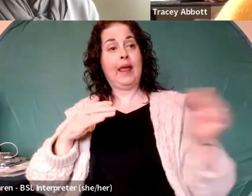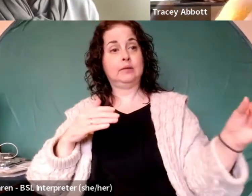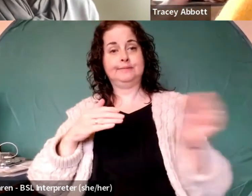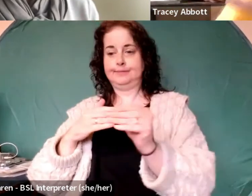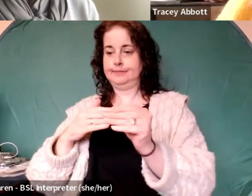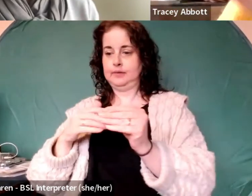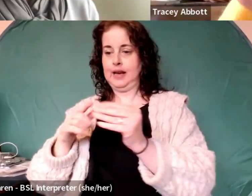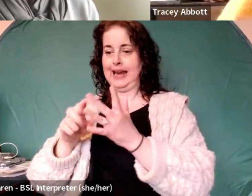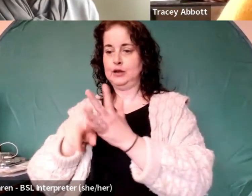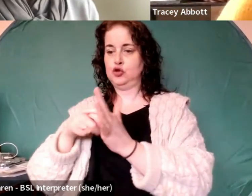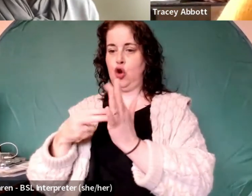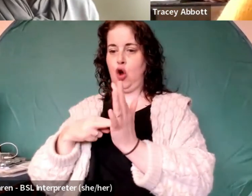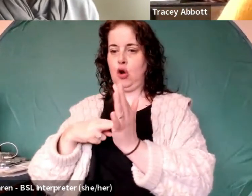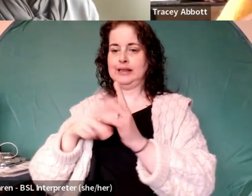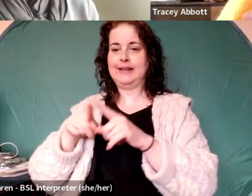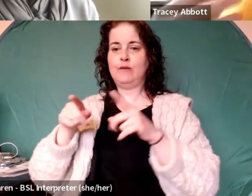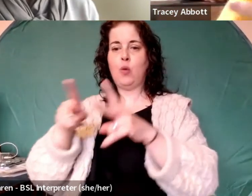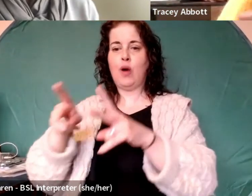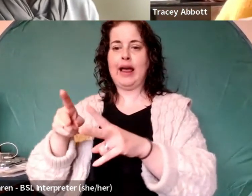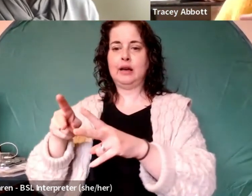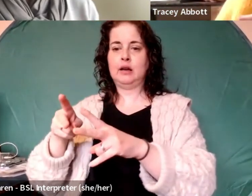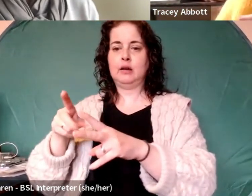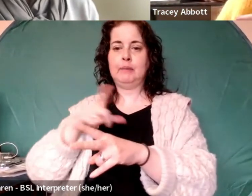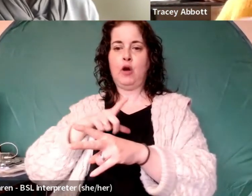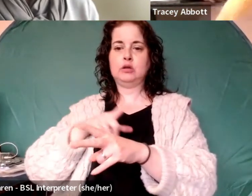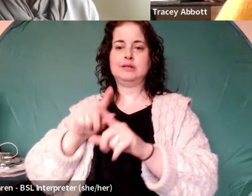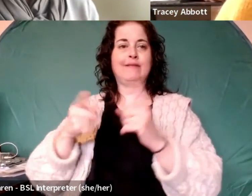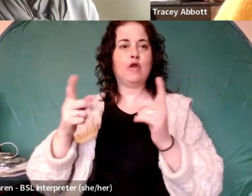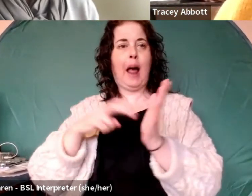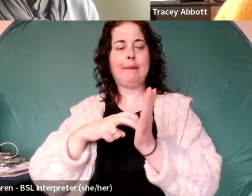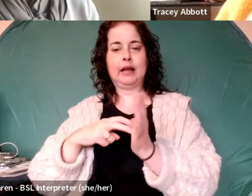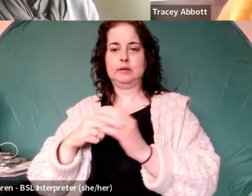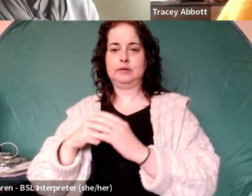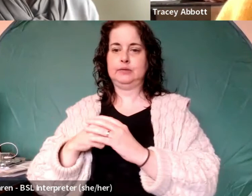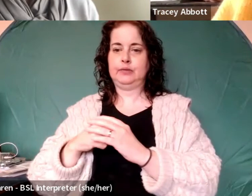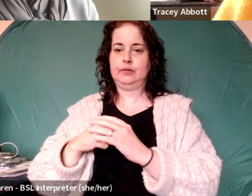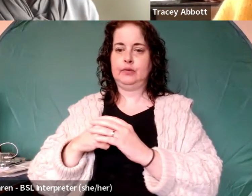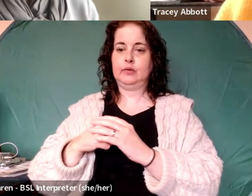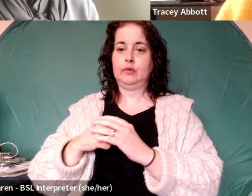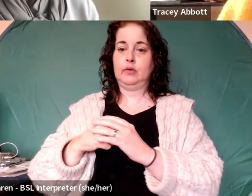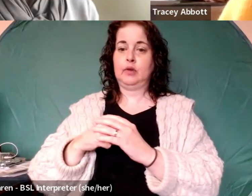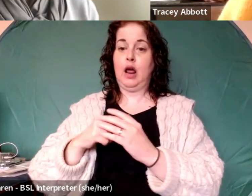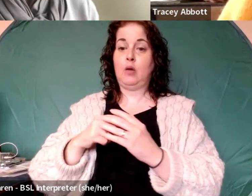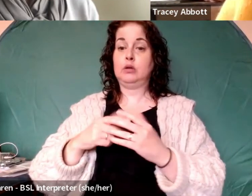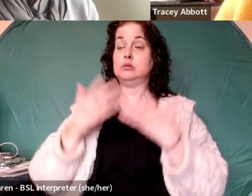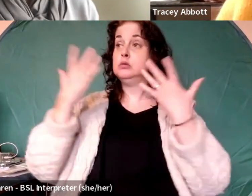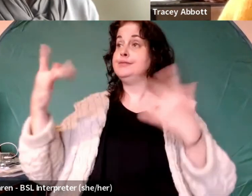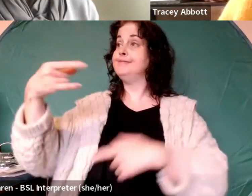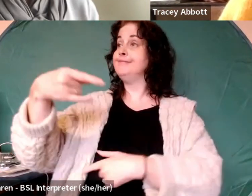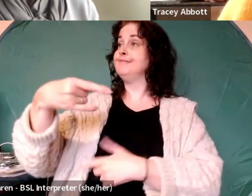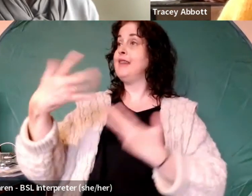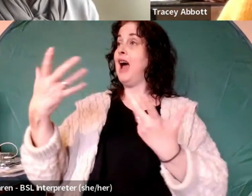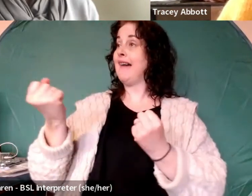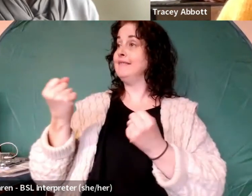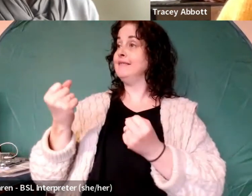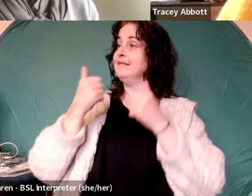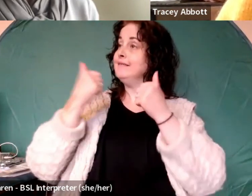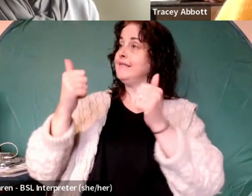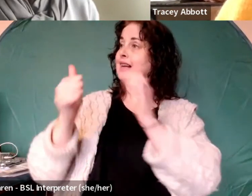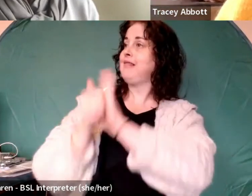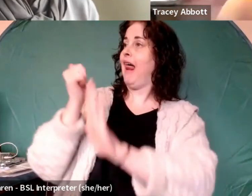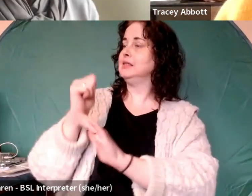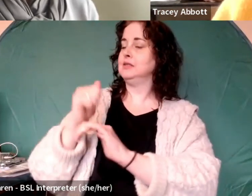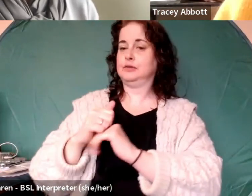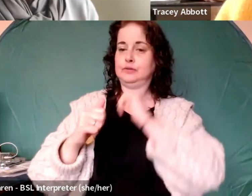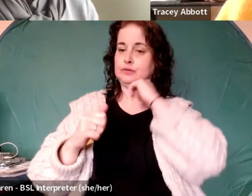the process in a different way, because they're different applicants. And then I'm just going to present them to the people and say, hey, we've got some great talent.